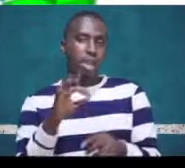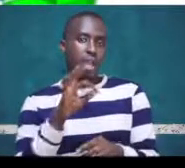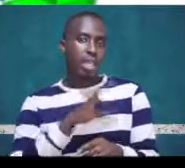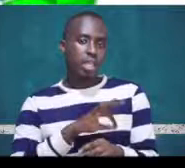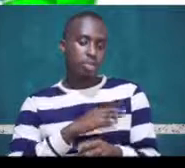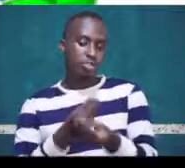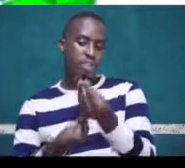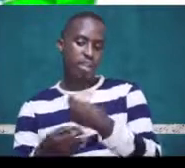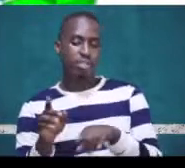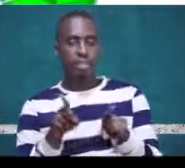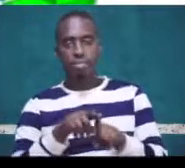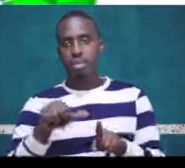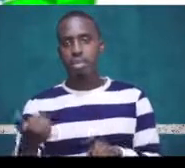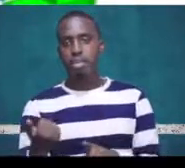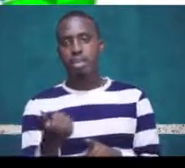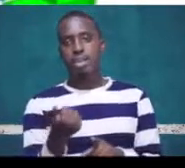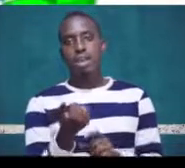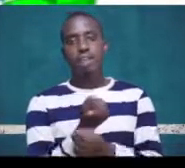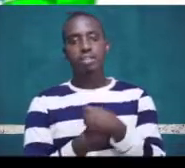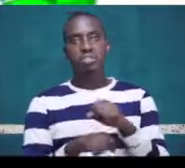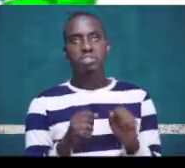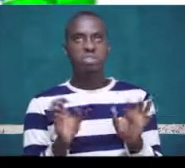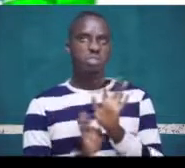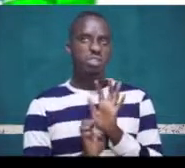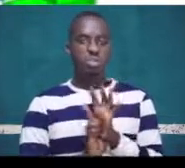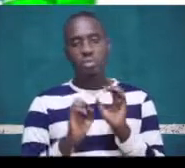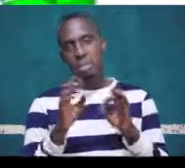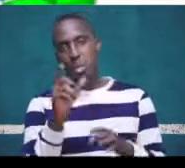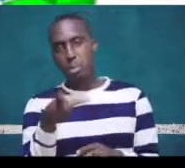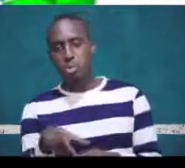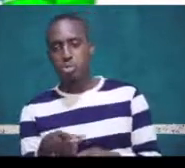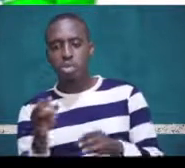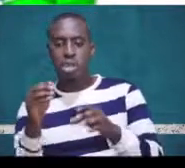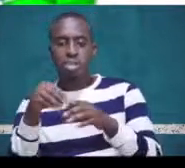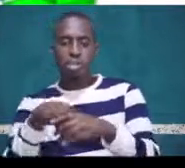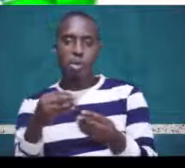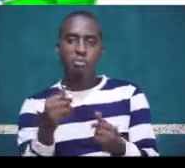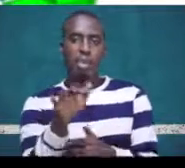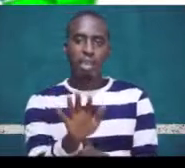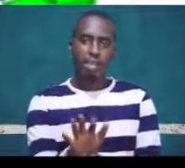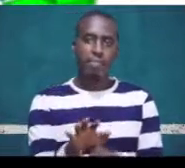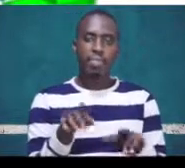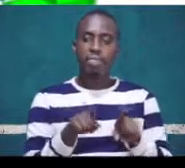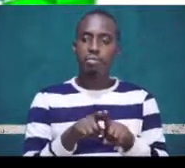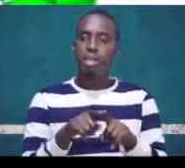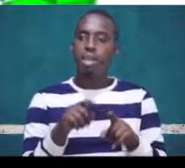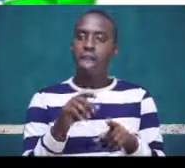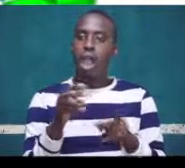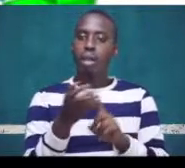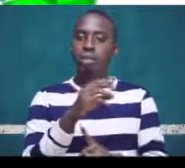other activities. It means if somebody maybe has invested some money and there is some money he got as